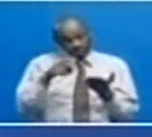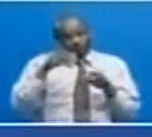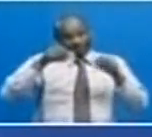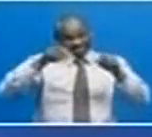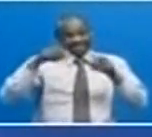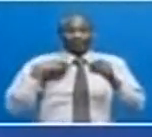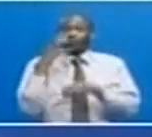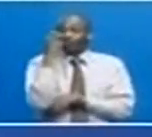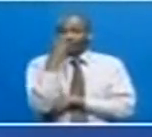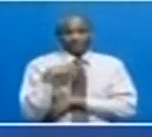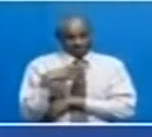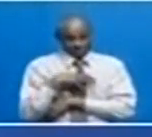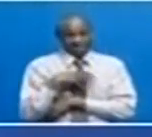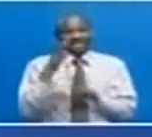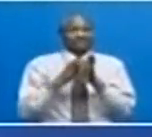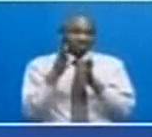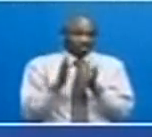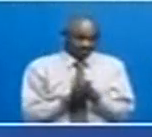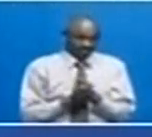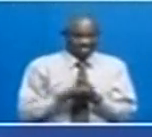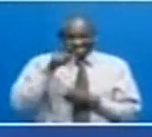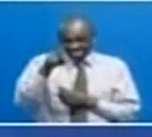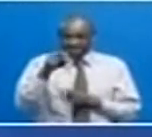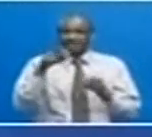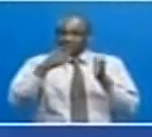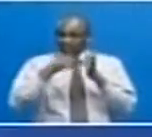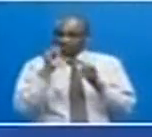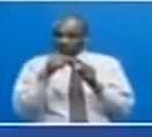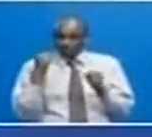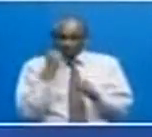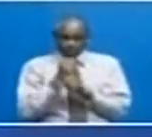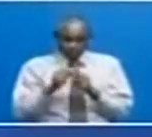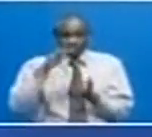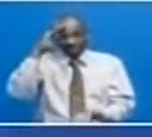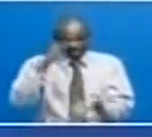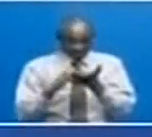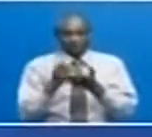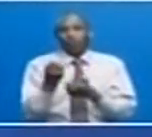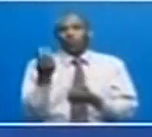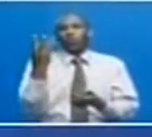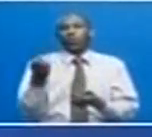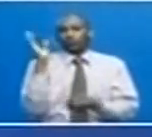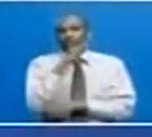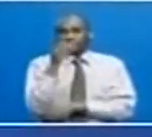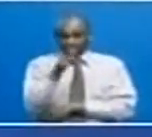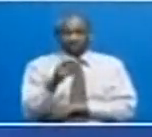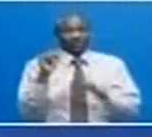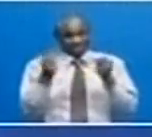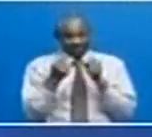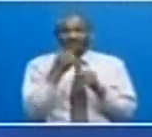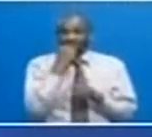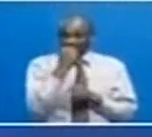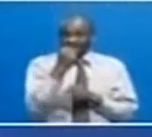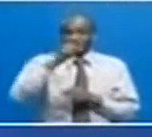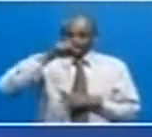for flower farms in Naivasha. Moreover, the plant will reduce carbon emissions by saving up to 5 million liters